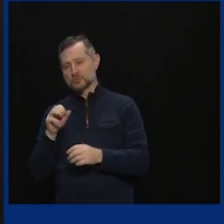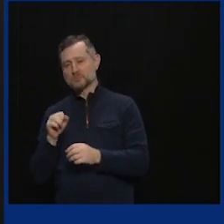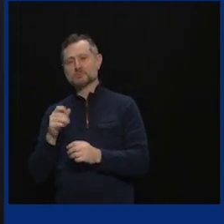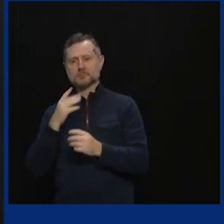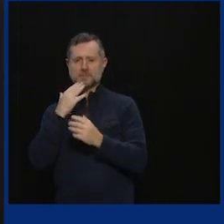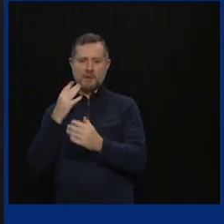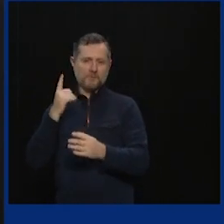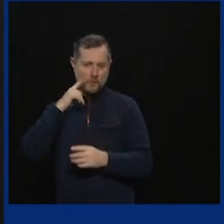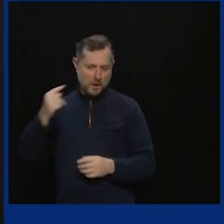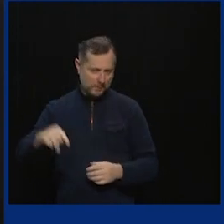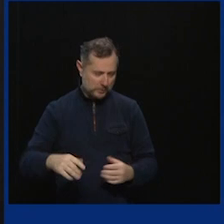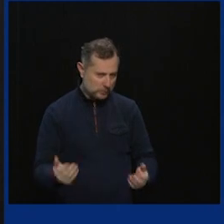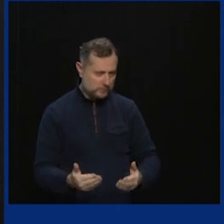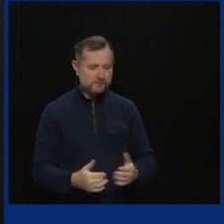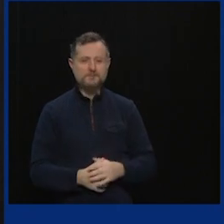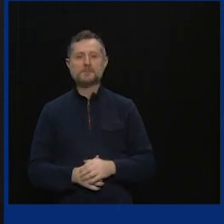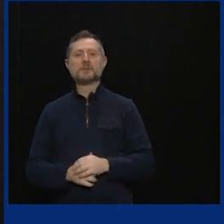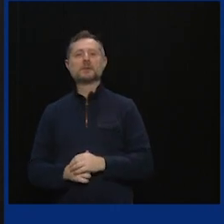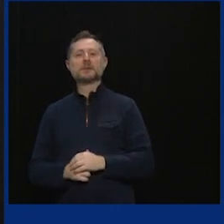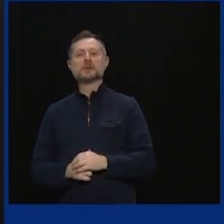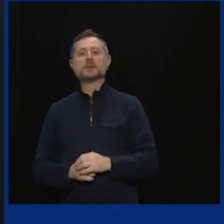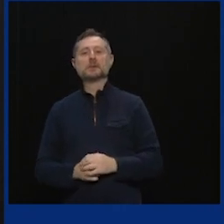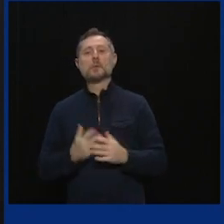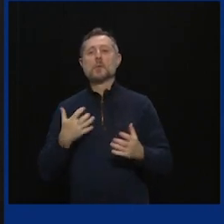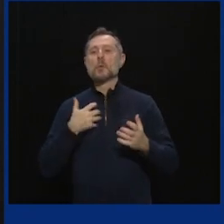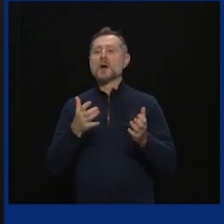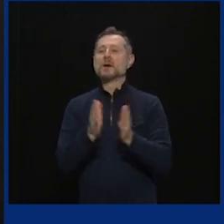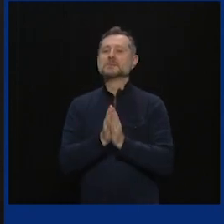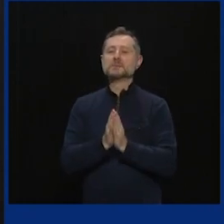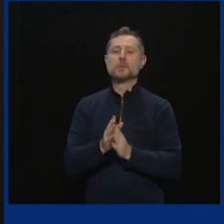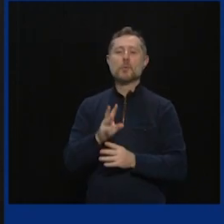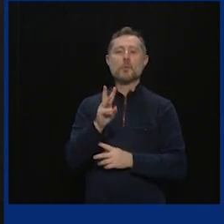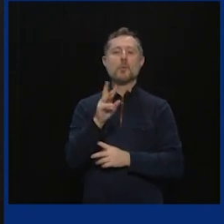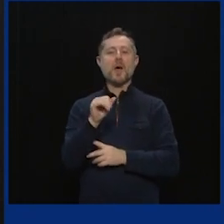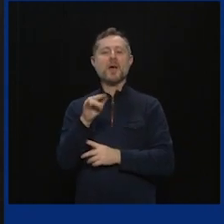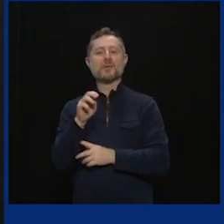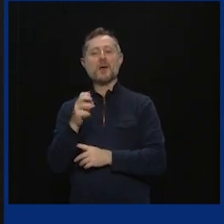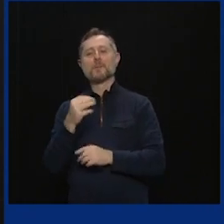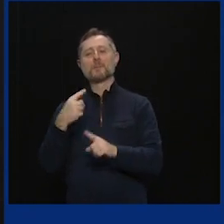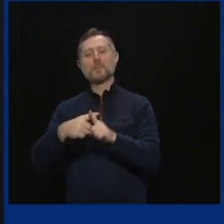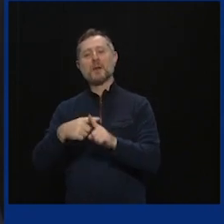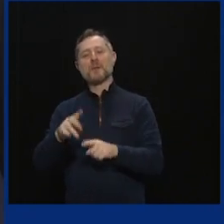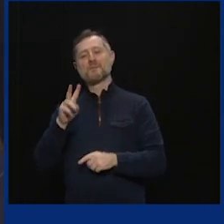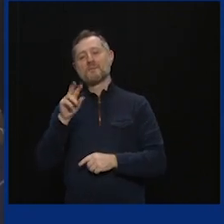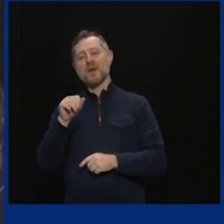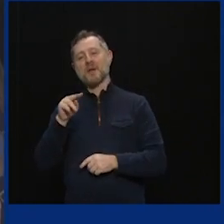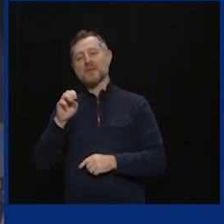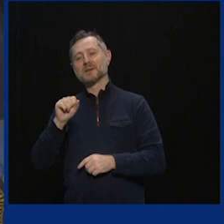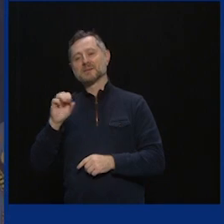Thank you very much. Thank you very much. We'd like to present the check now.